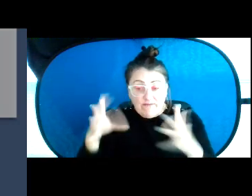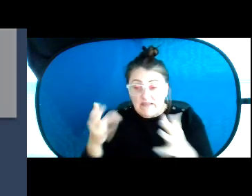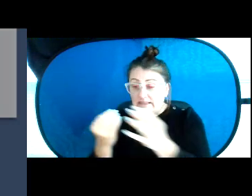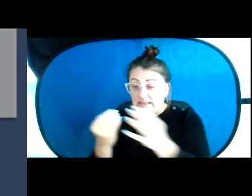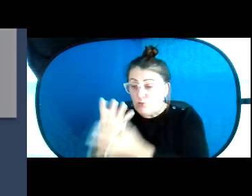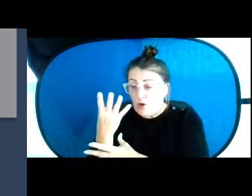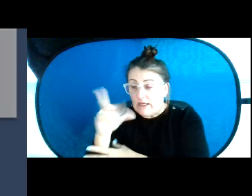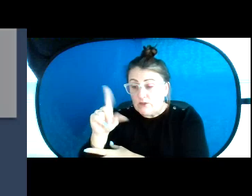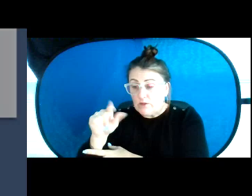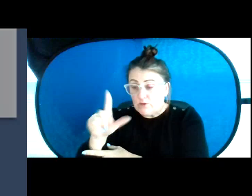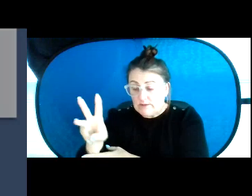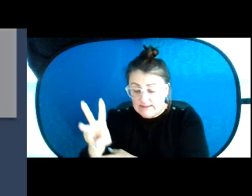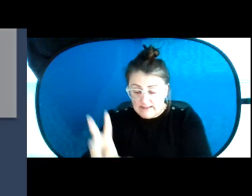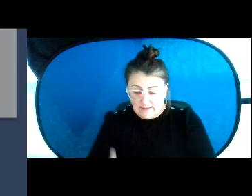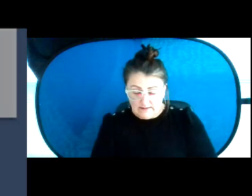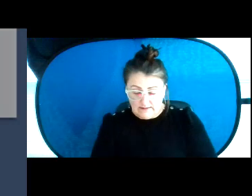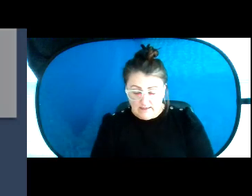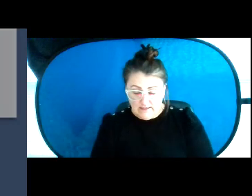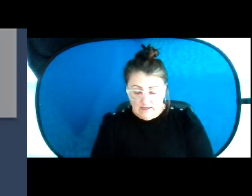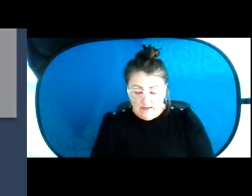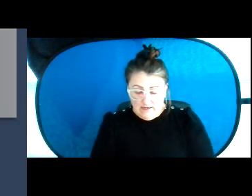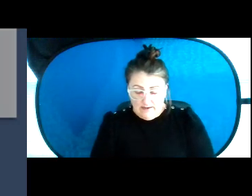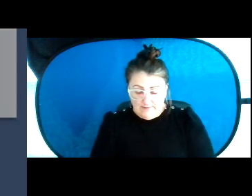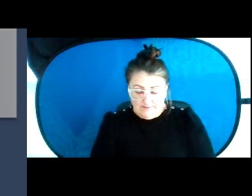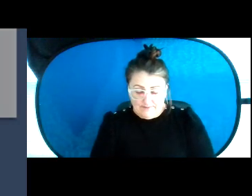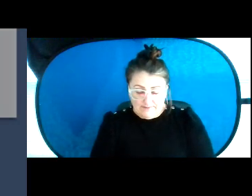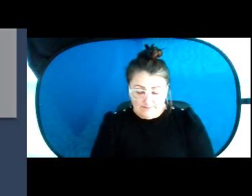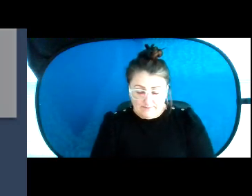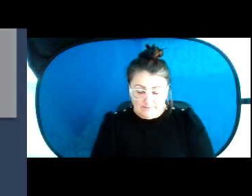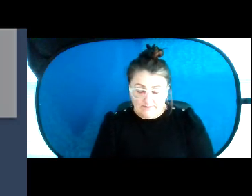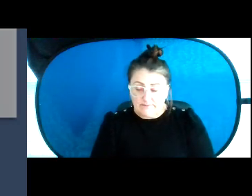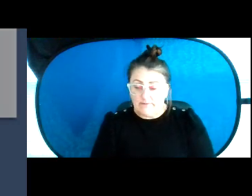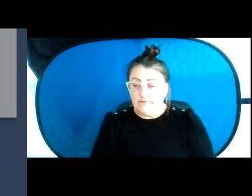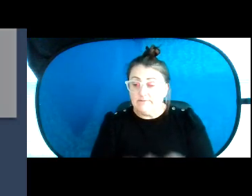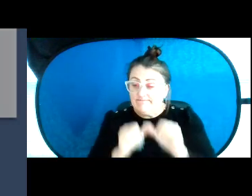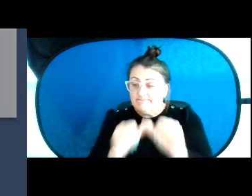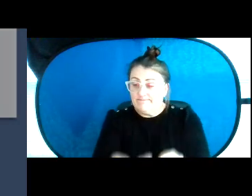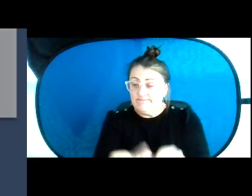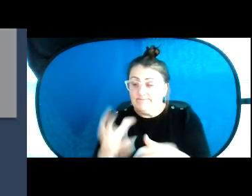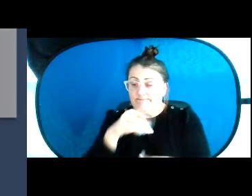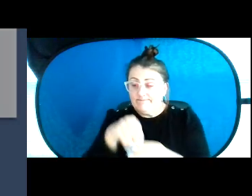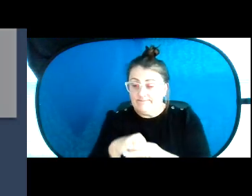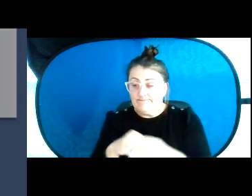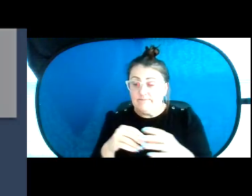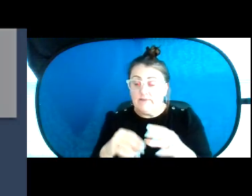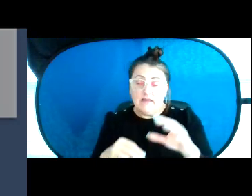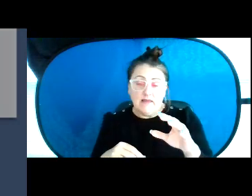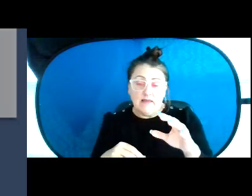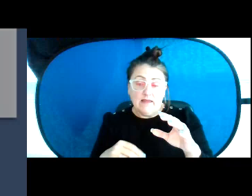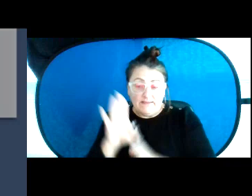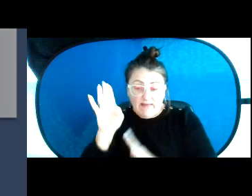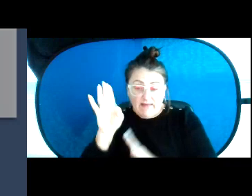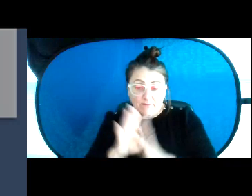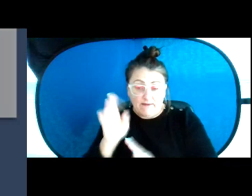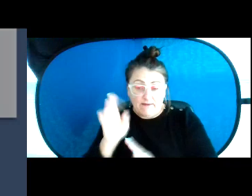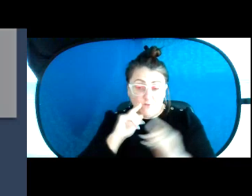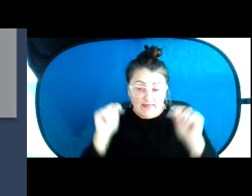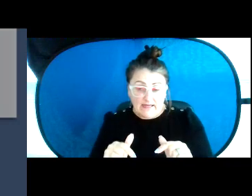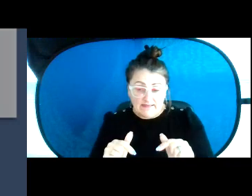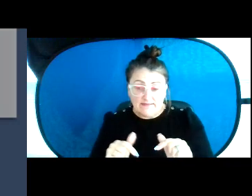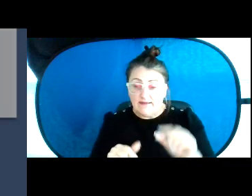2026. Additionally, members continued to be involved in the Equity Index use case development. The